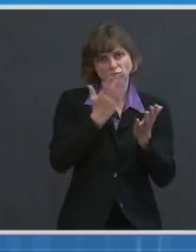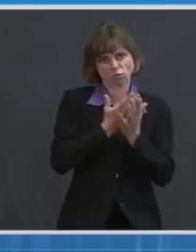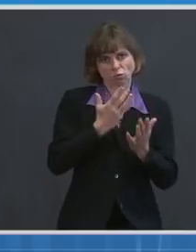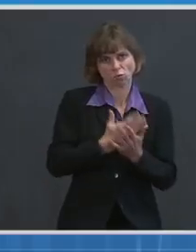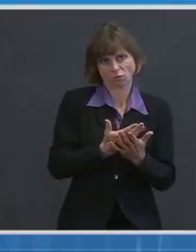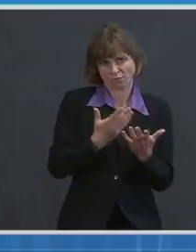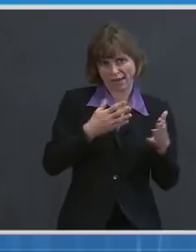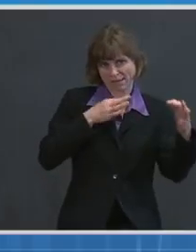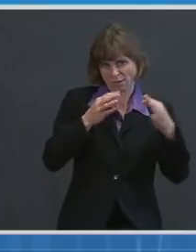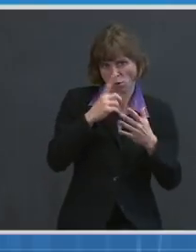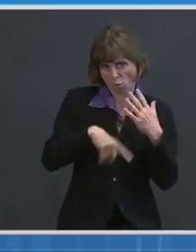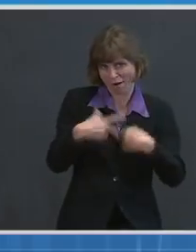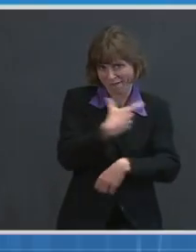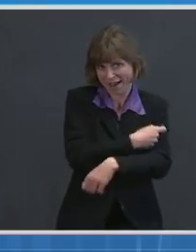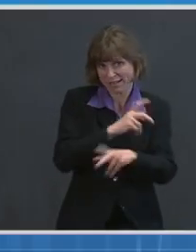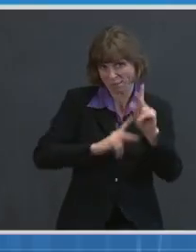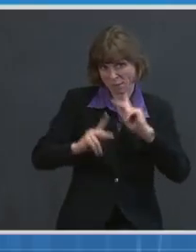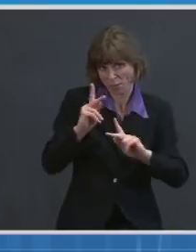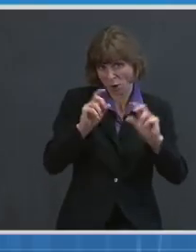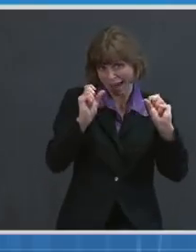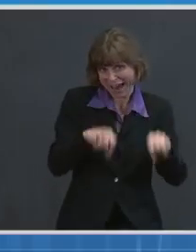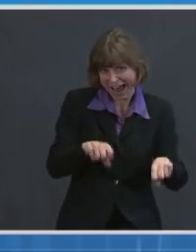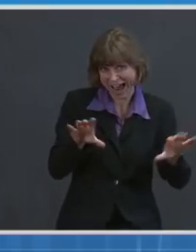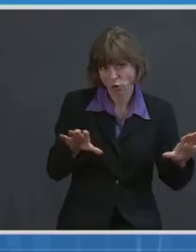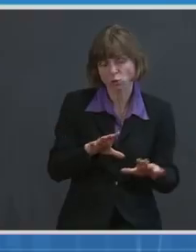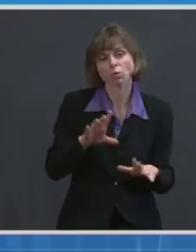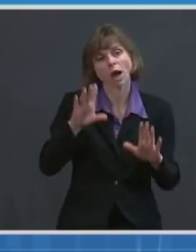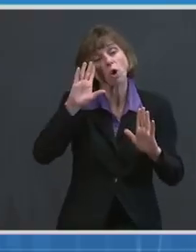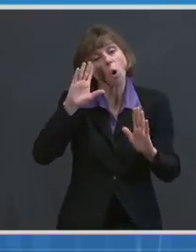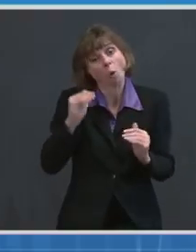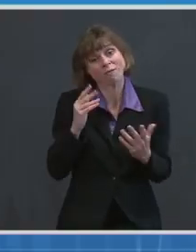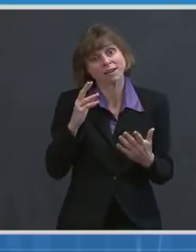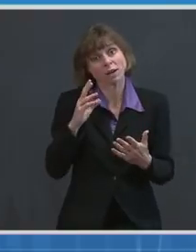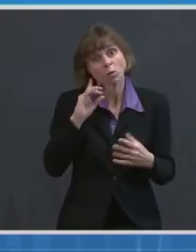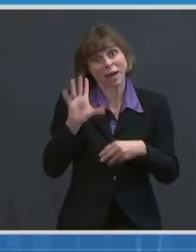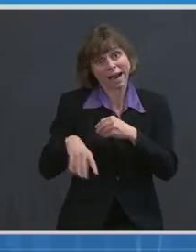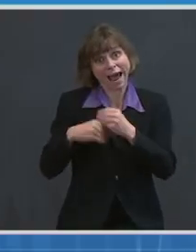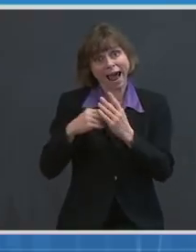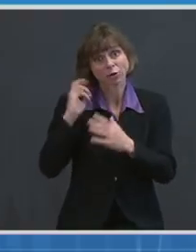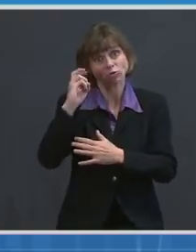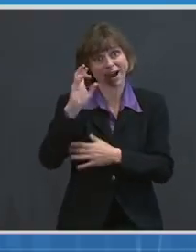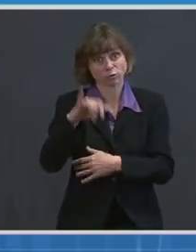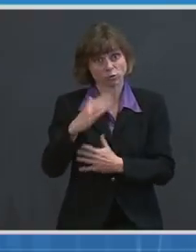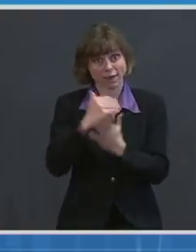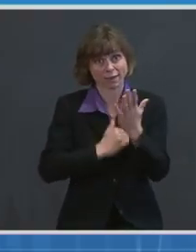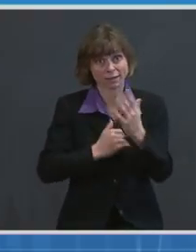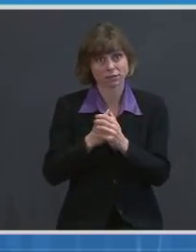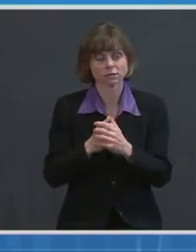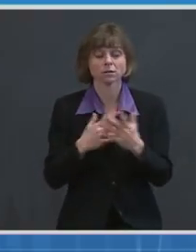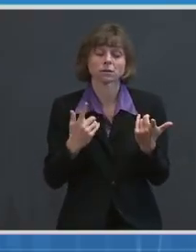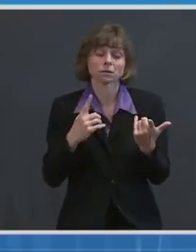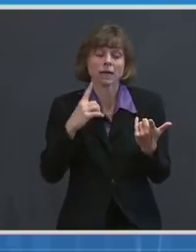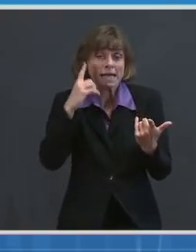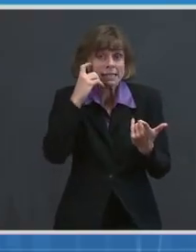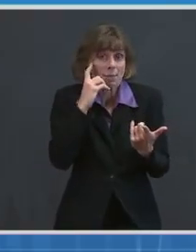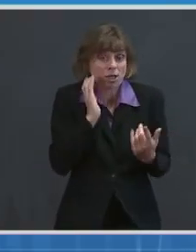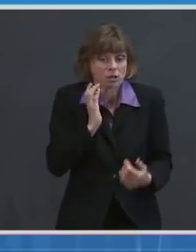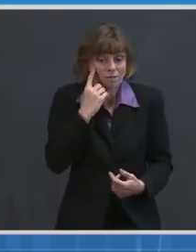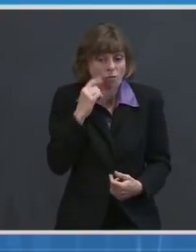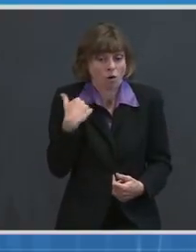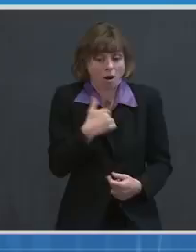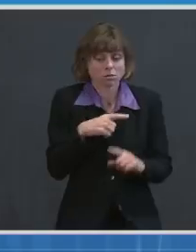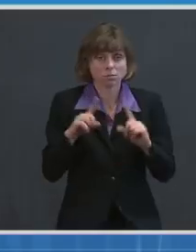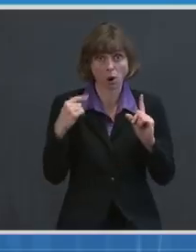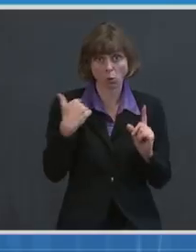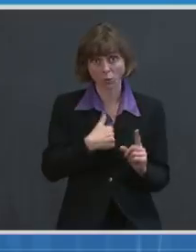them. To the second part of your question, obviously it would be pure speculation on our part, but we think